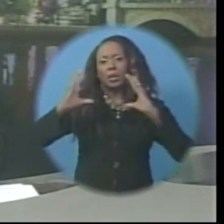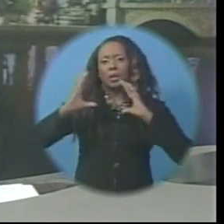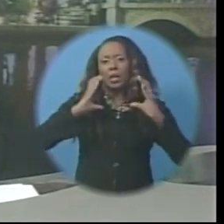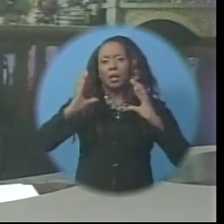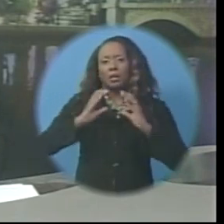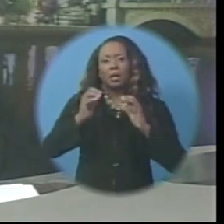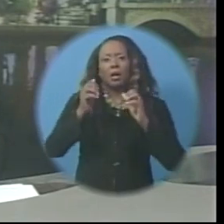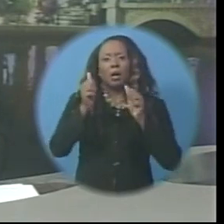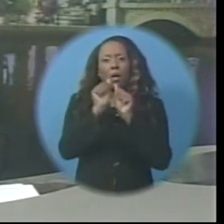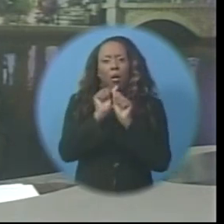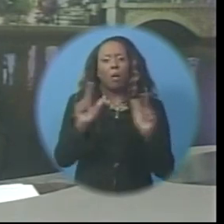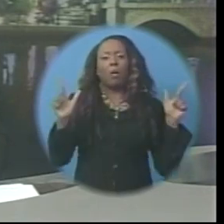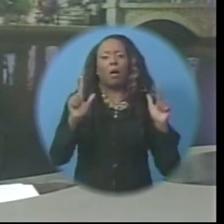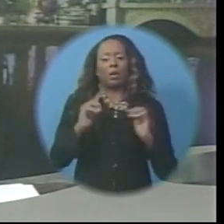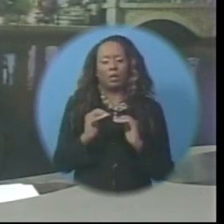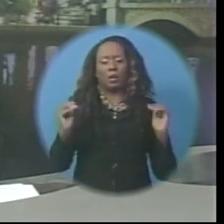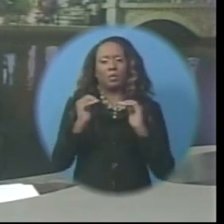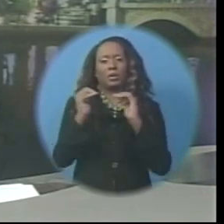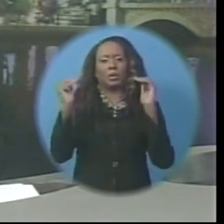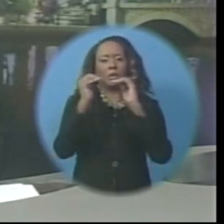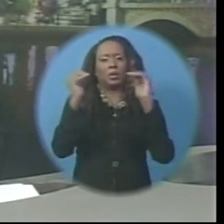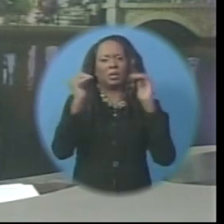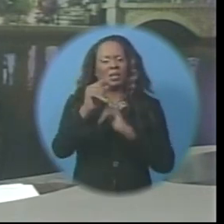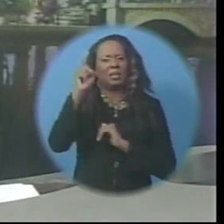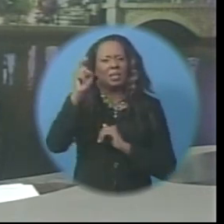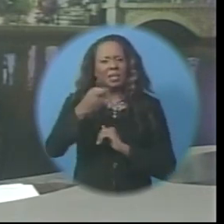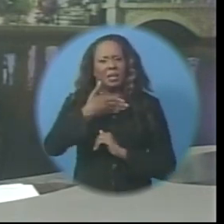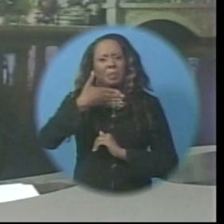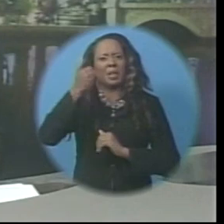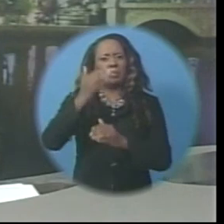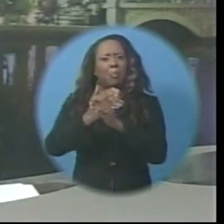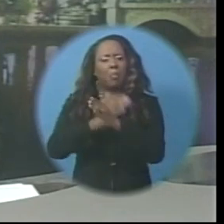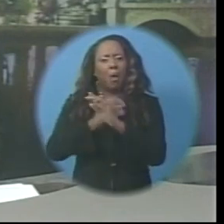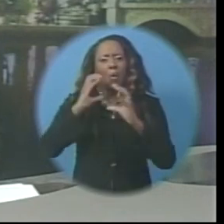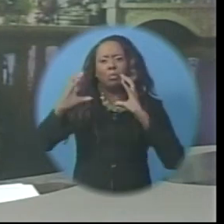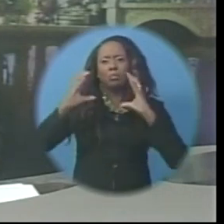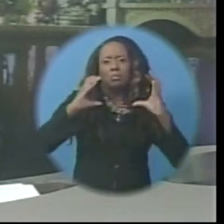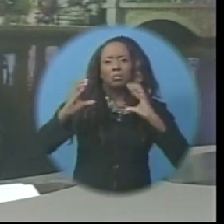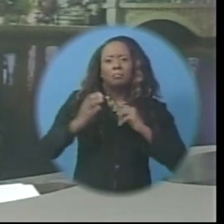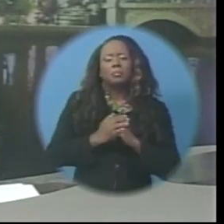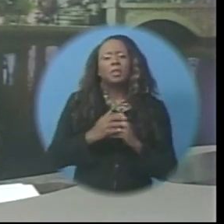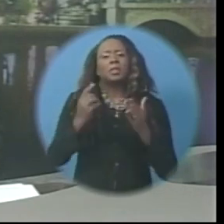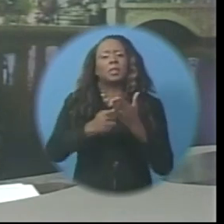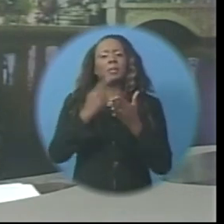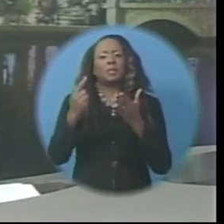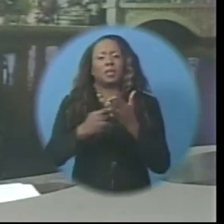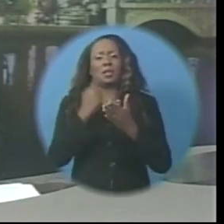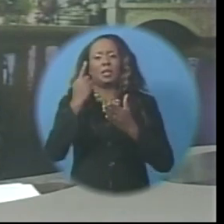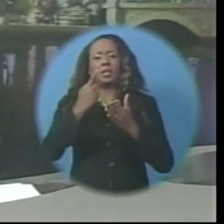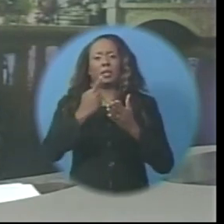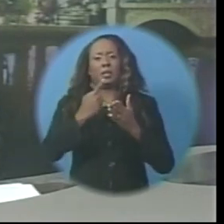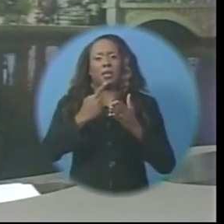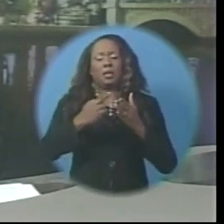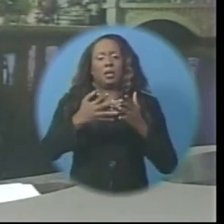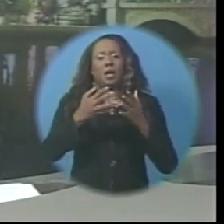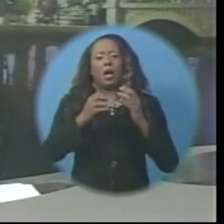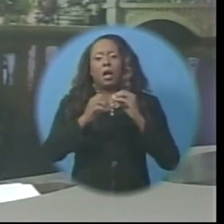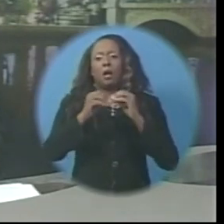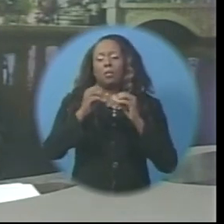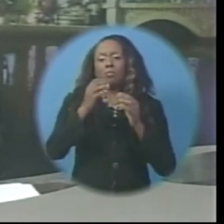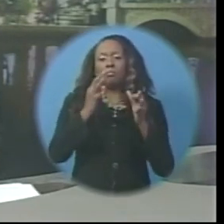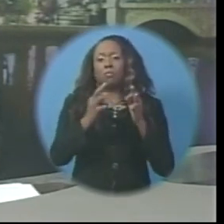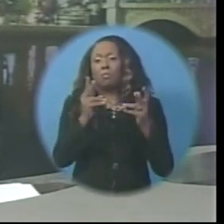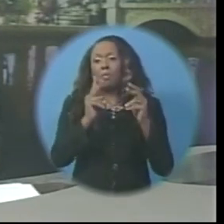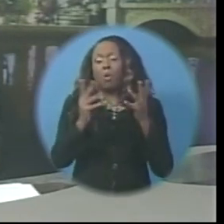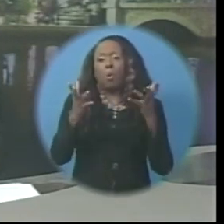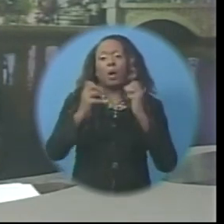communication at all levels, suggesting that applicants for some of the advertised posts were not advised that they were